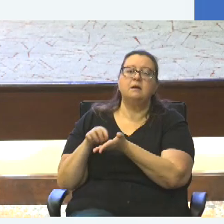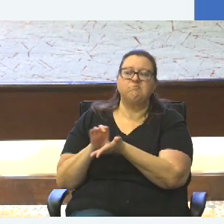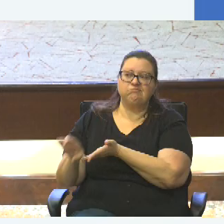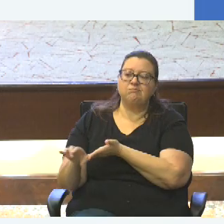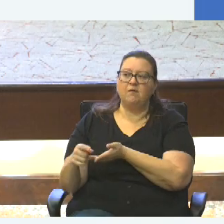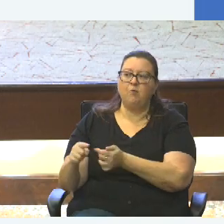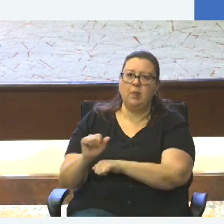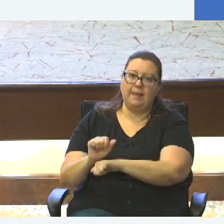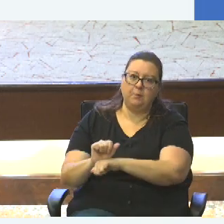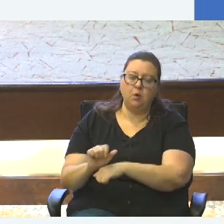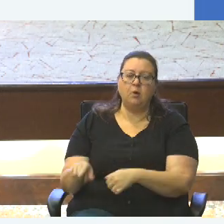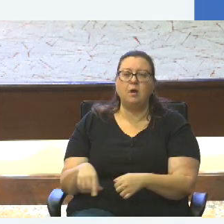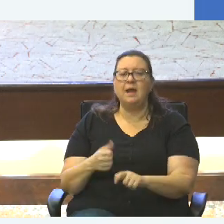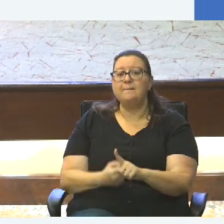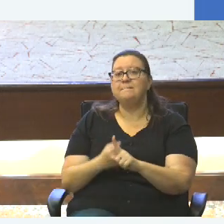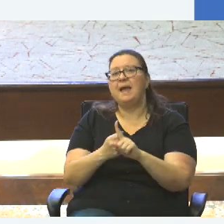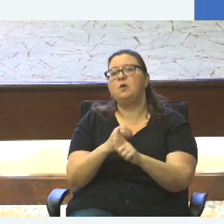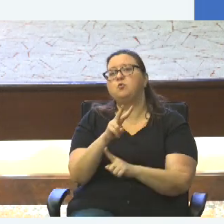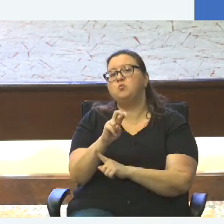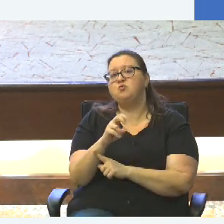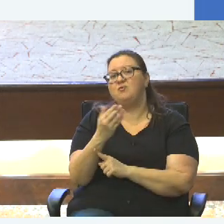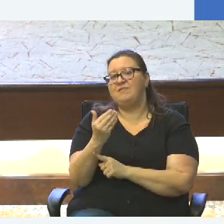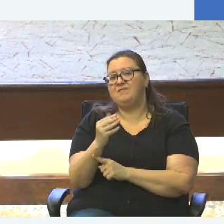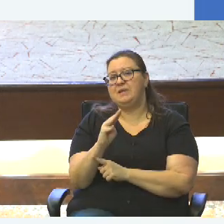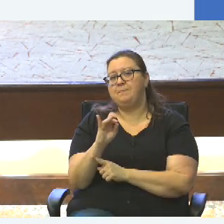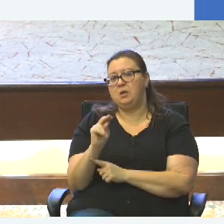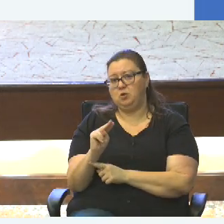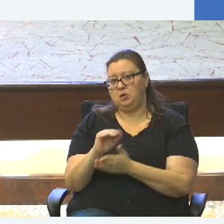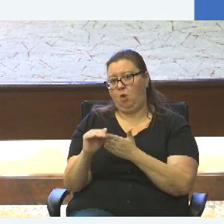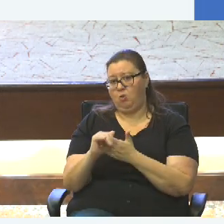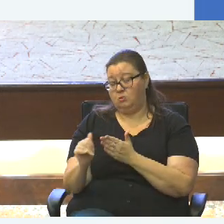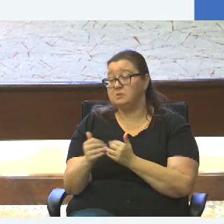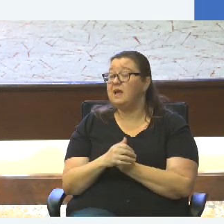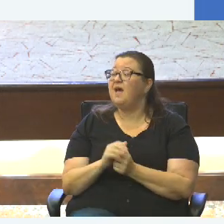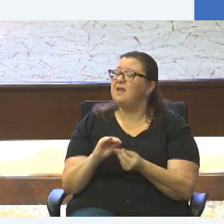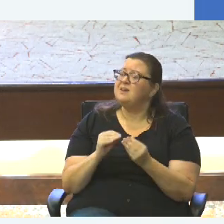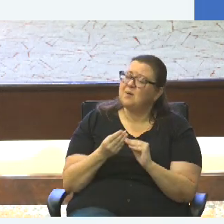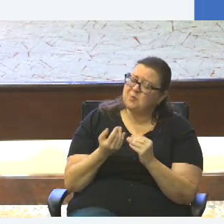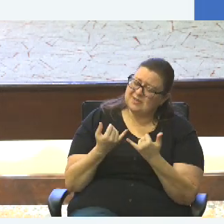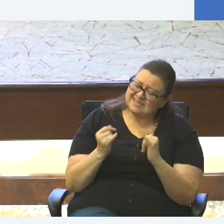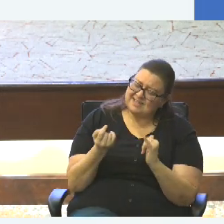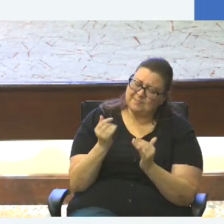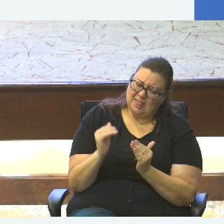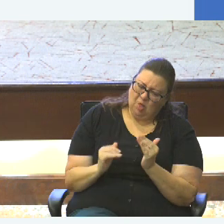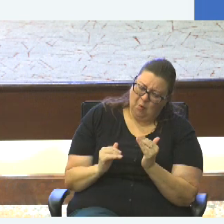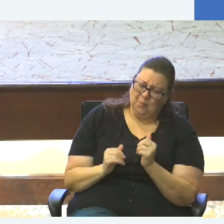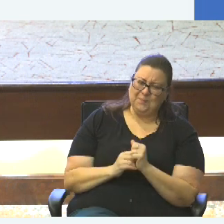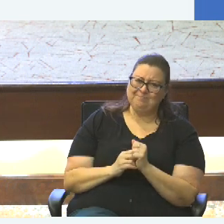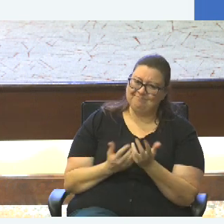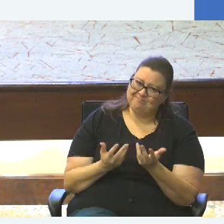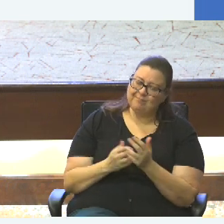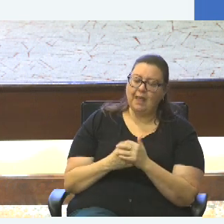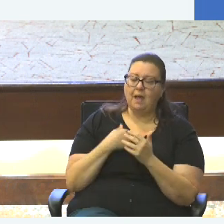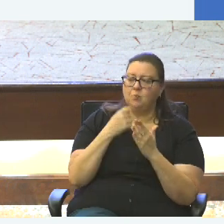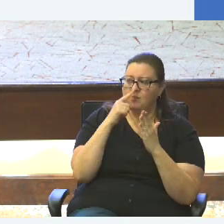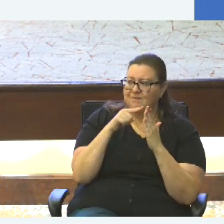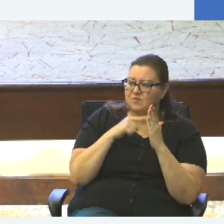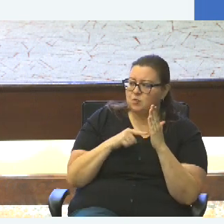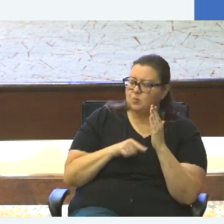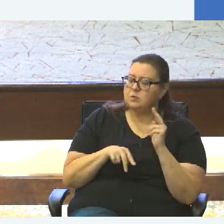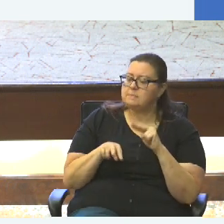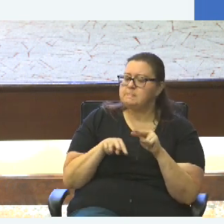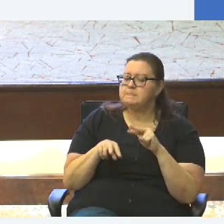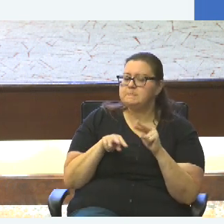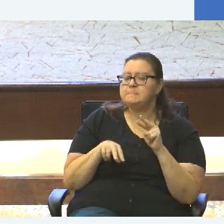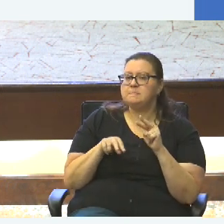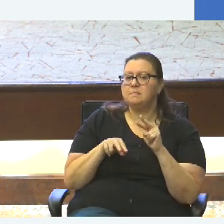impacts of a little over $215 million. I believe that numbers are still a little bit low. As I was able to review the